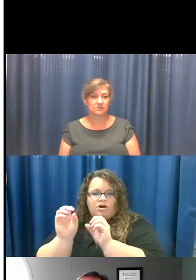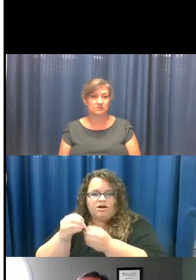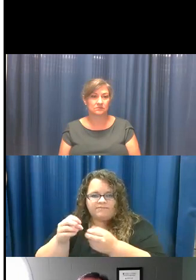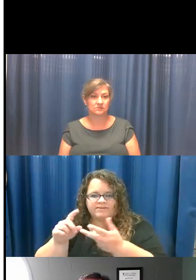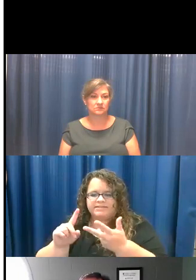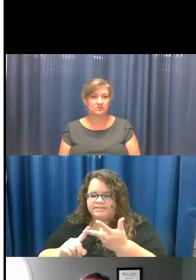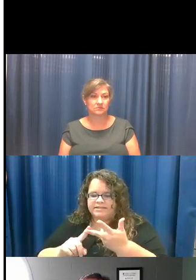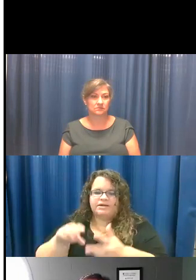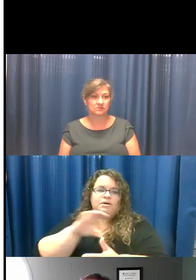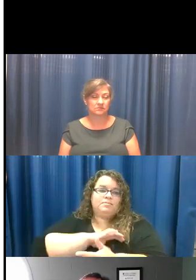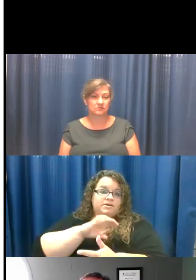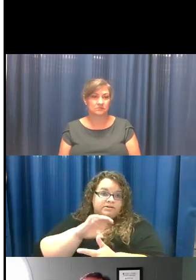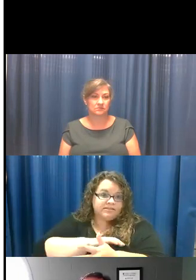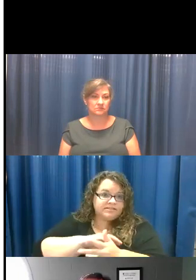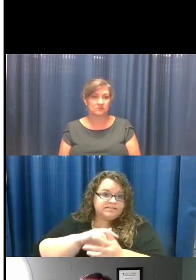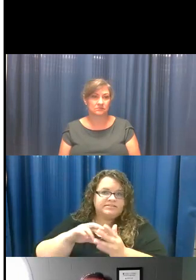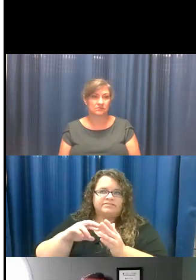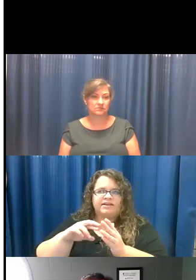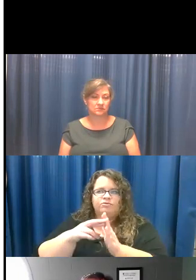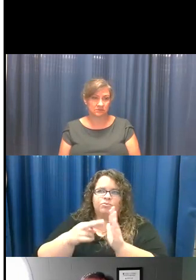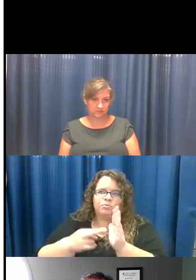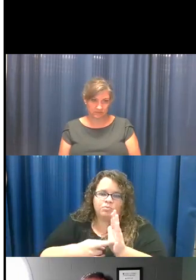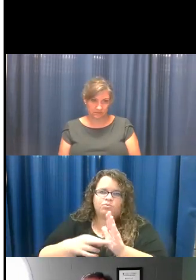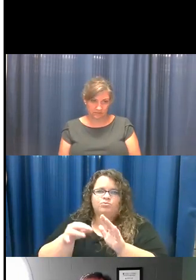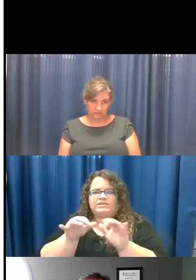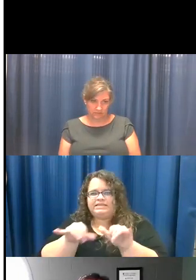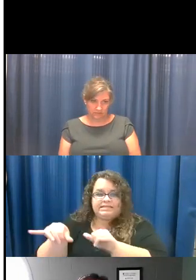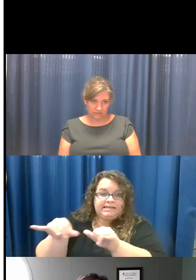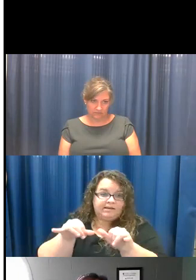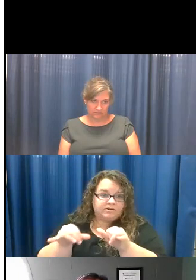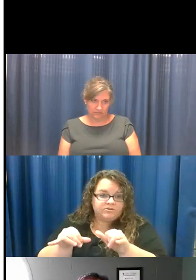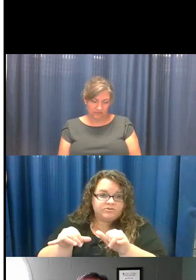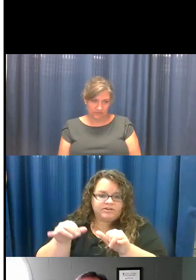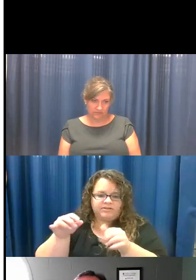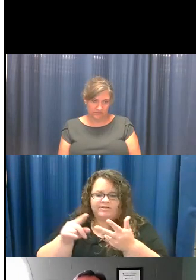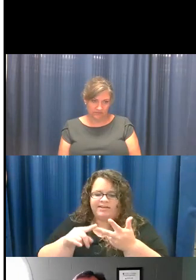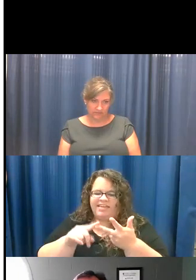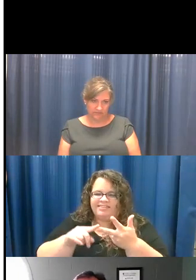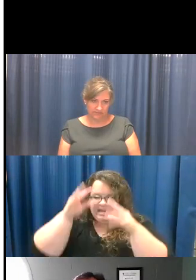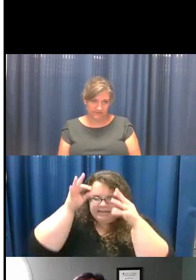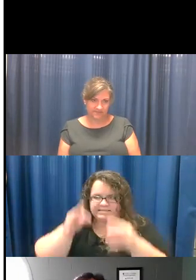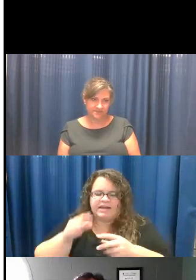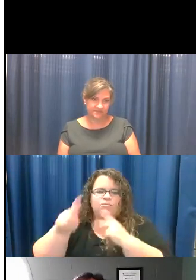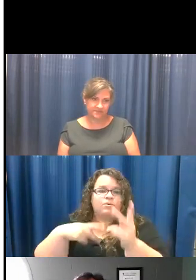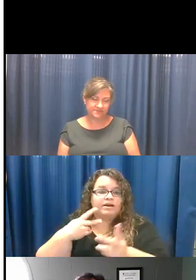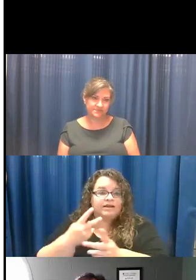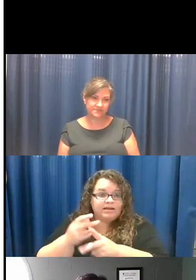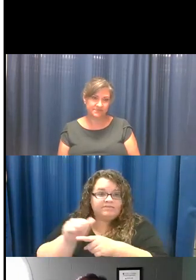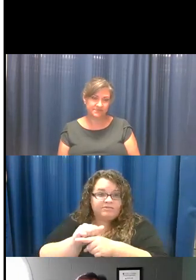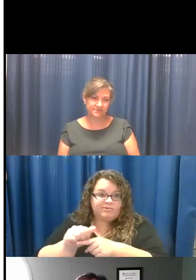Standards organization that determines what kind of training a police officer should have. And so there